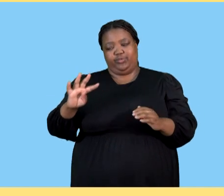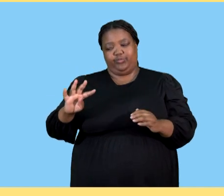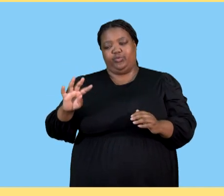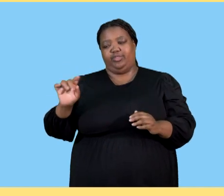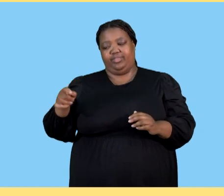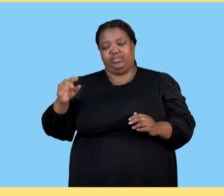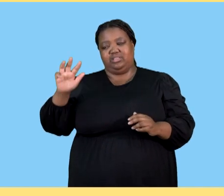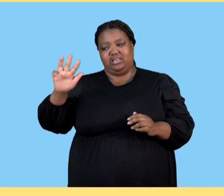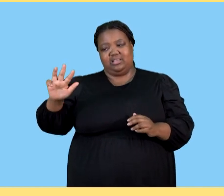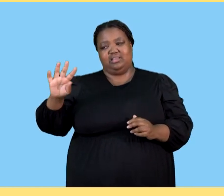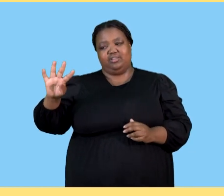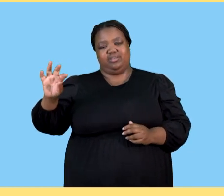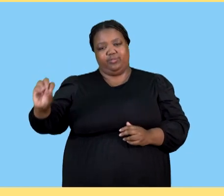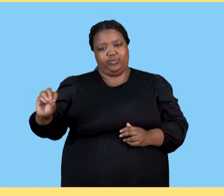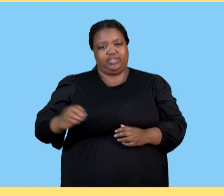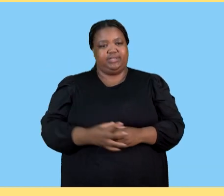44,940.